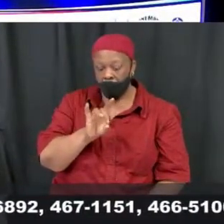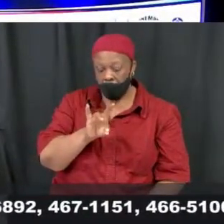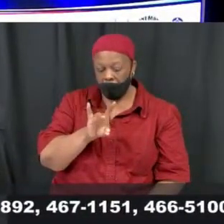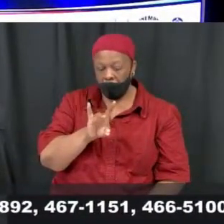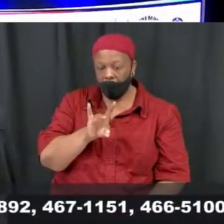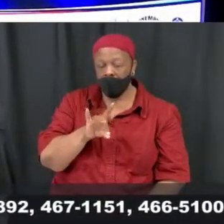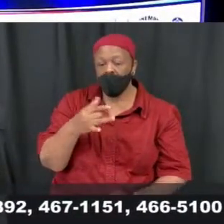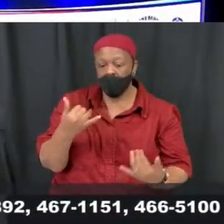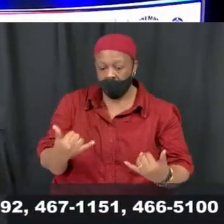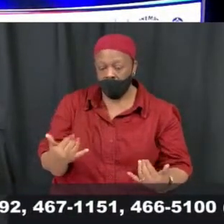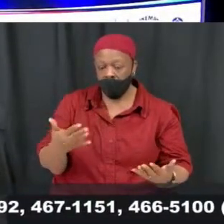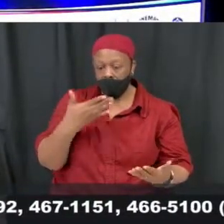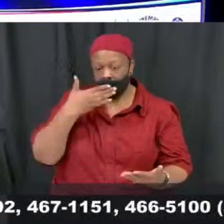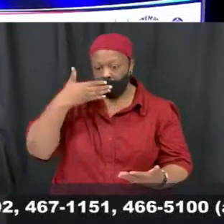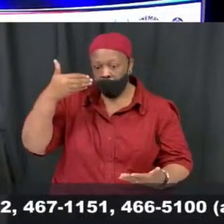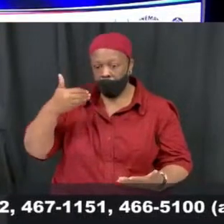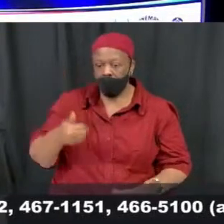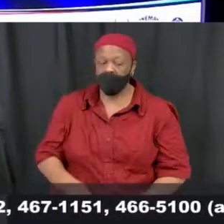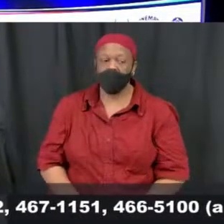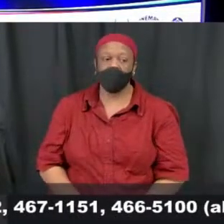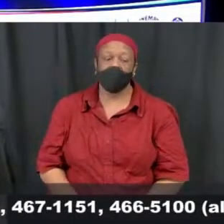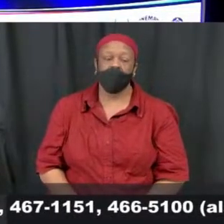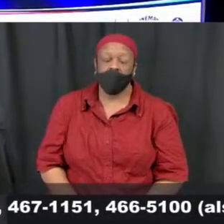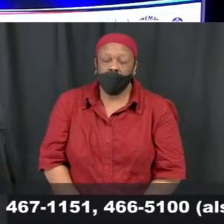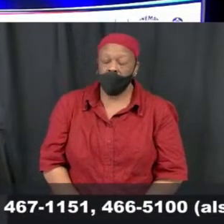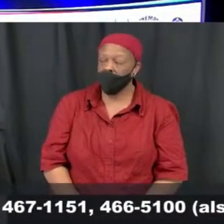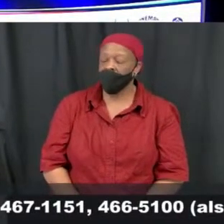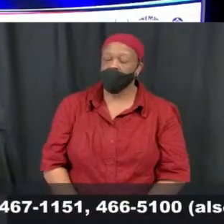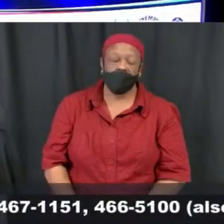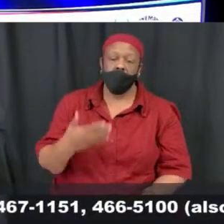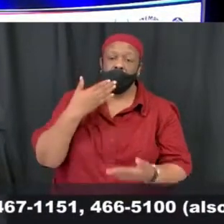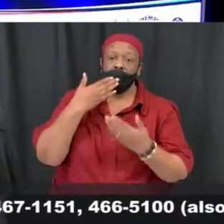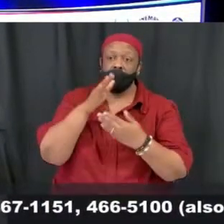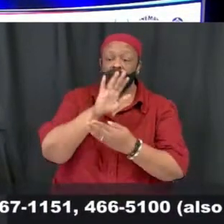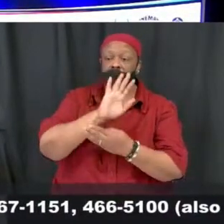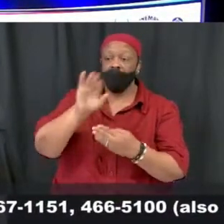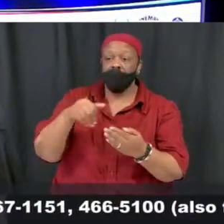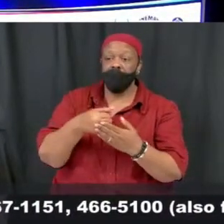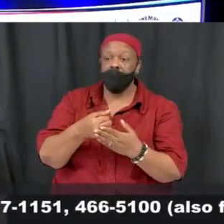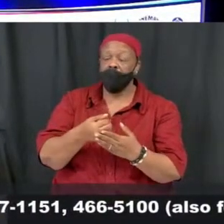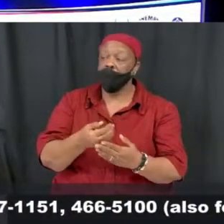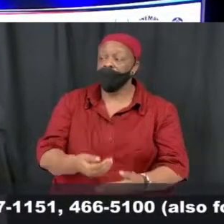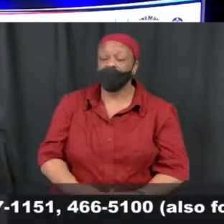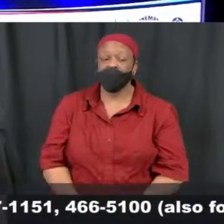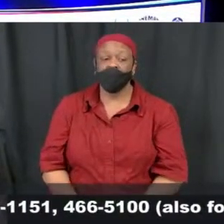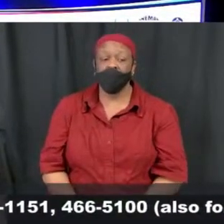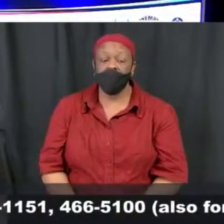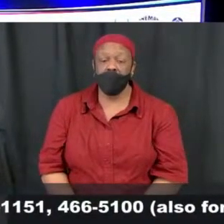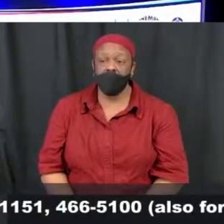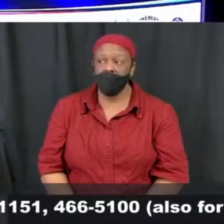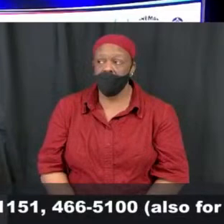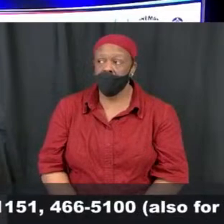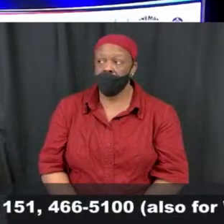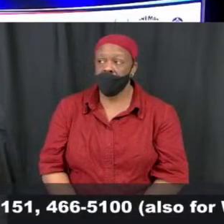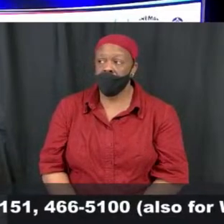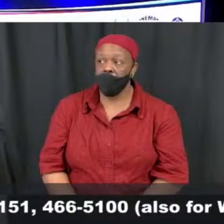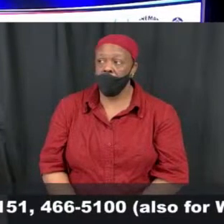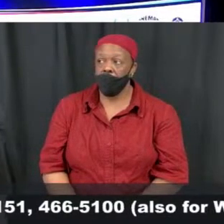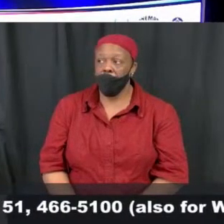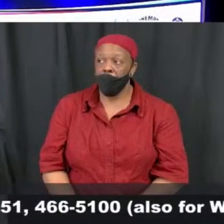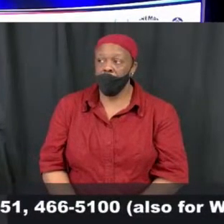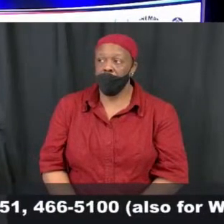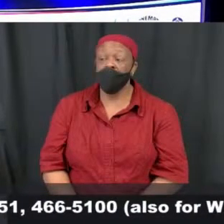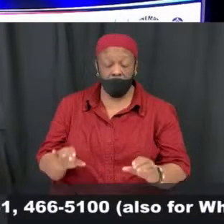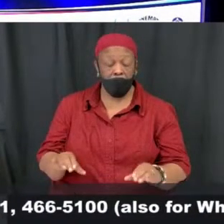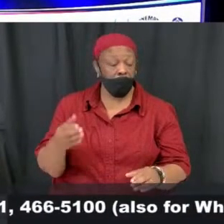Thank you very much, Mr. Williams, and a pleasant good afternoon to all listening to this broadcast via whatever means. We have just